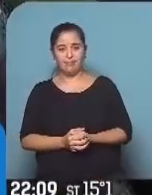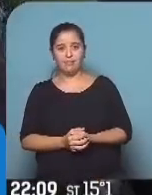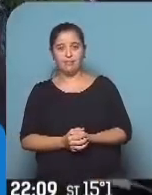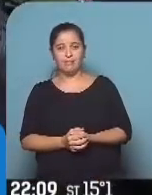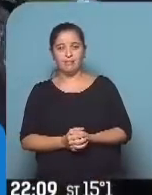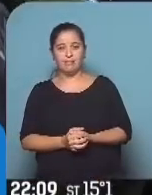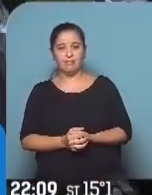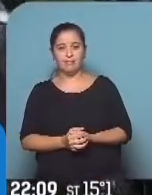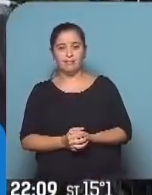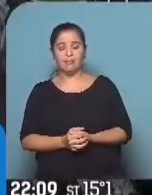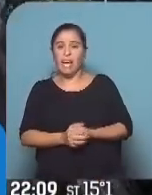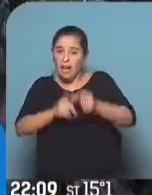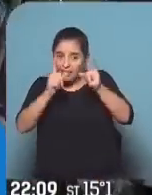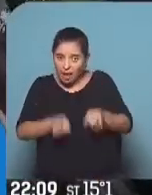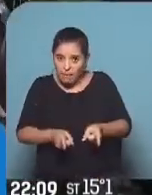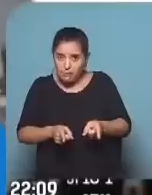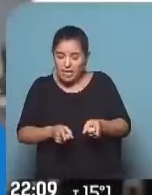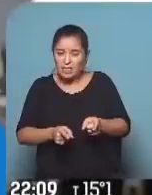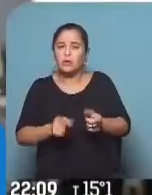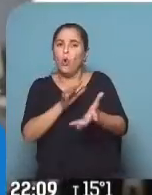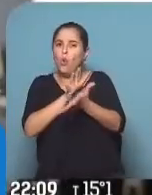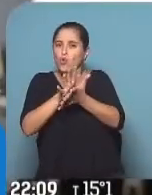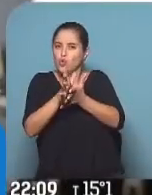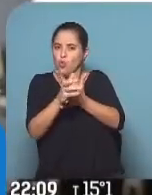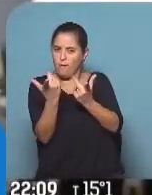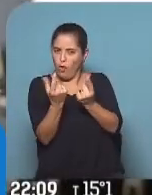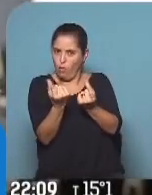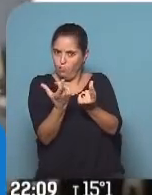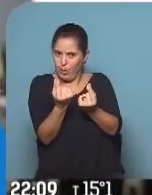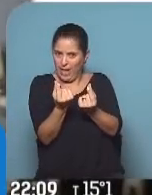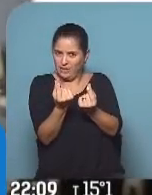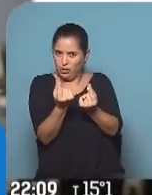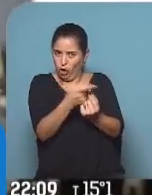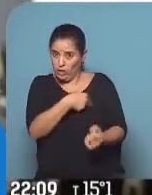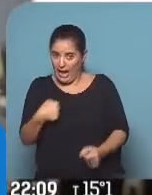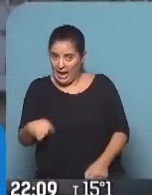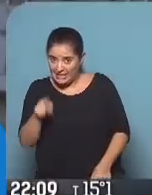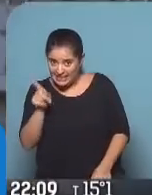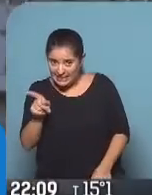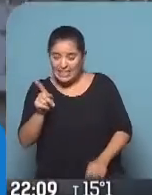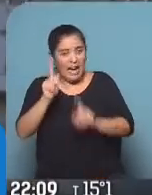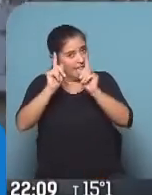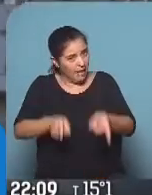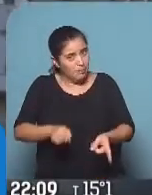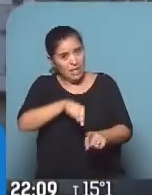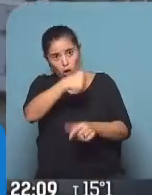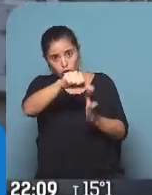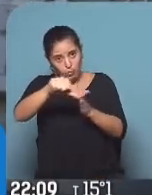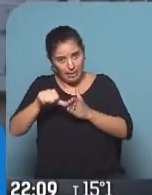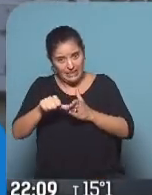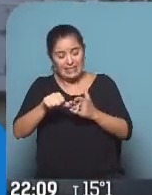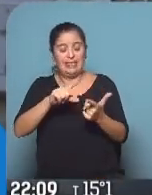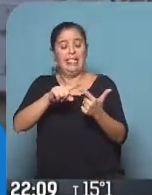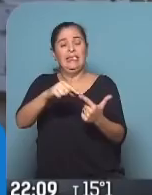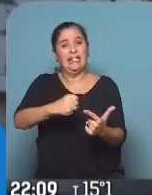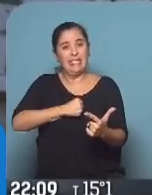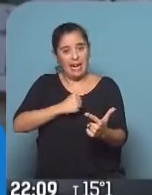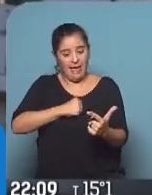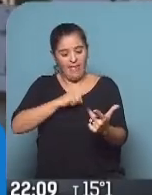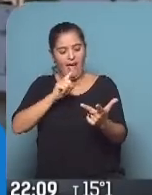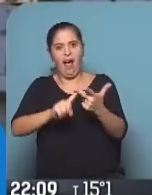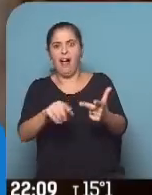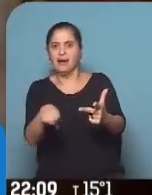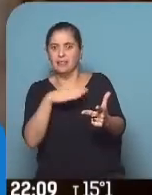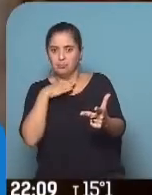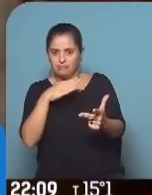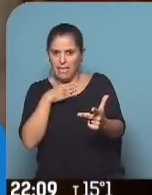Dentro del paquete arancelario que ordenó aplicar Trump, no solo a China, sino a países como México y Canadá, con los que mantiene el acuerdo del nuevo NAFTA,